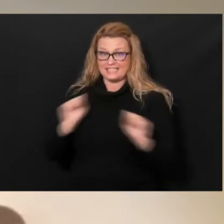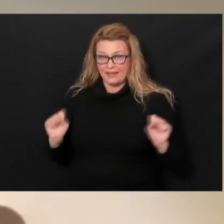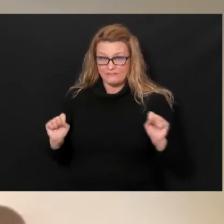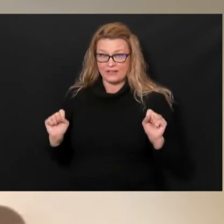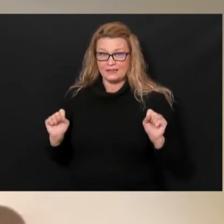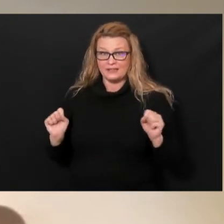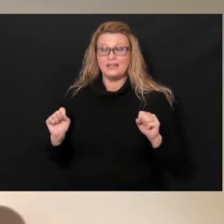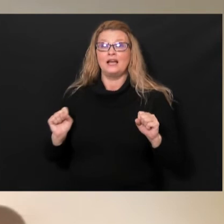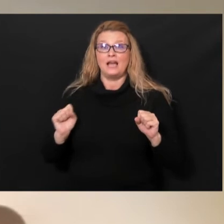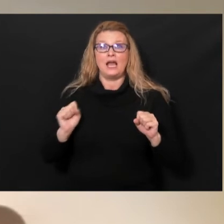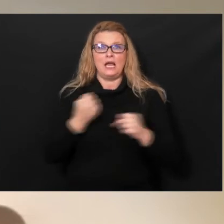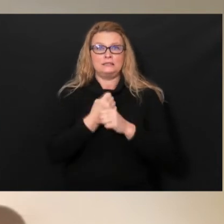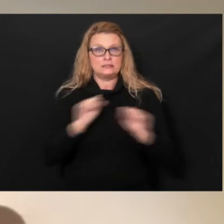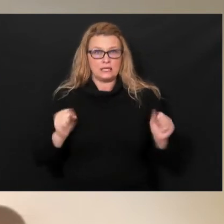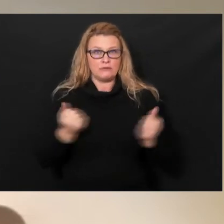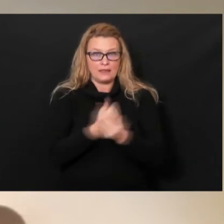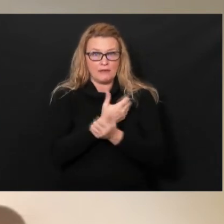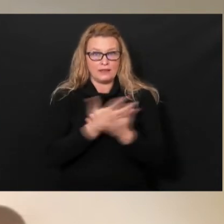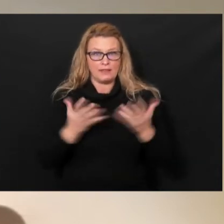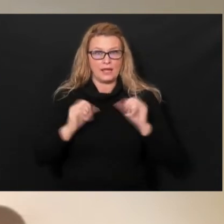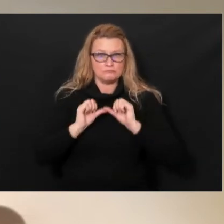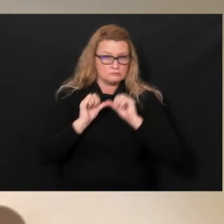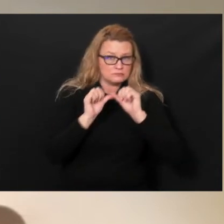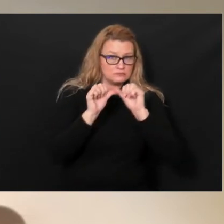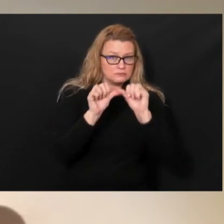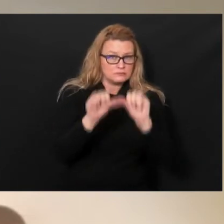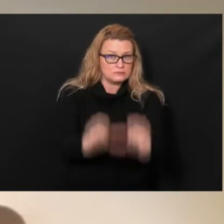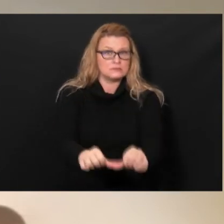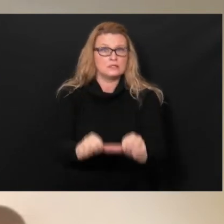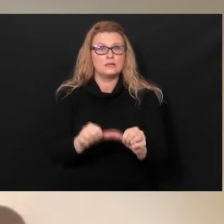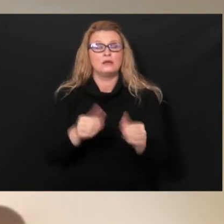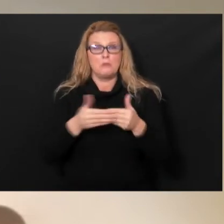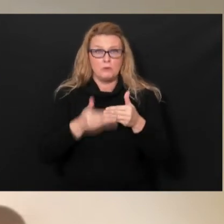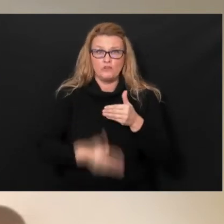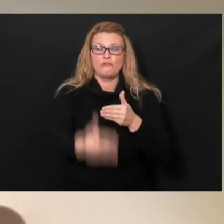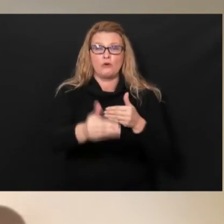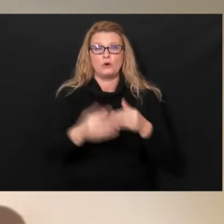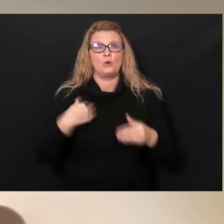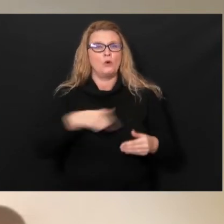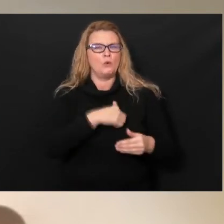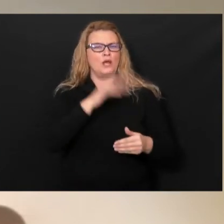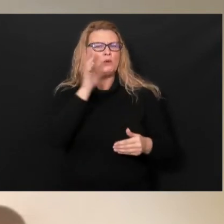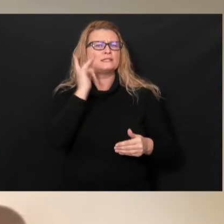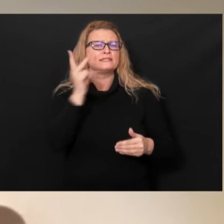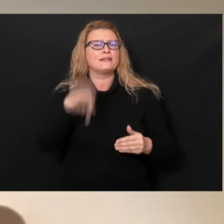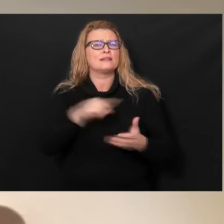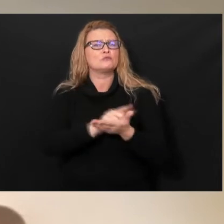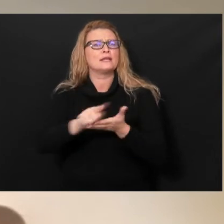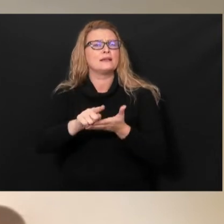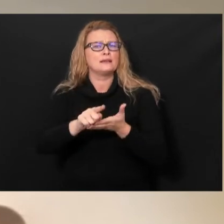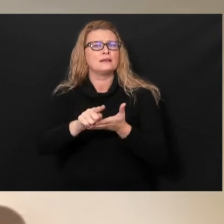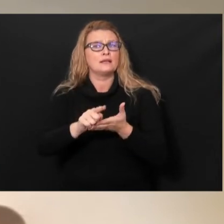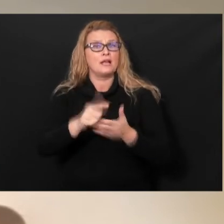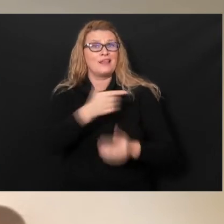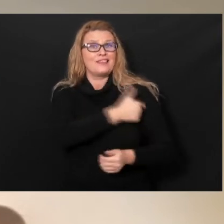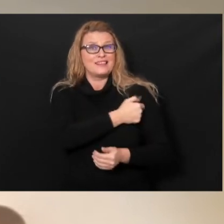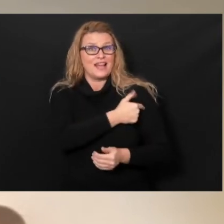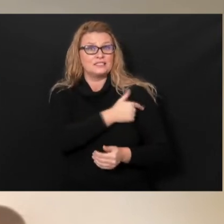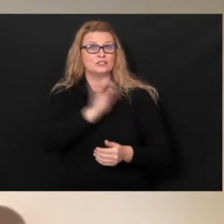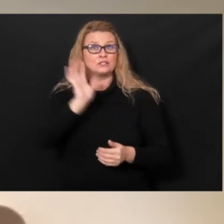and in a safe manner, continuing to move forward. We will see this week also that the doses under the